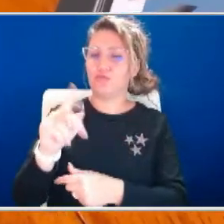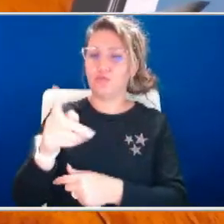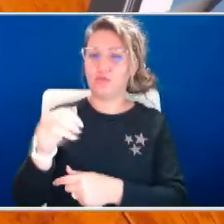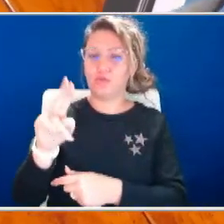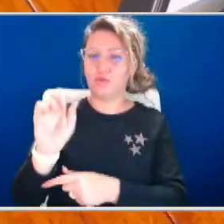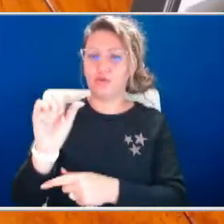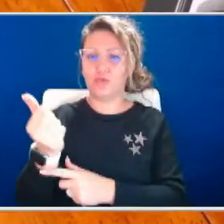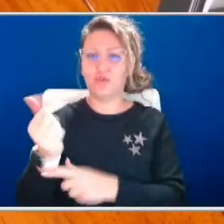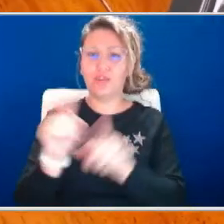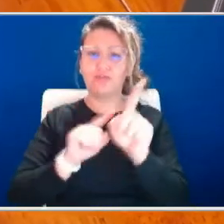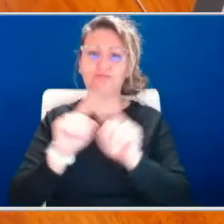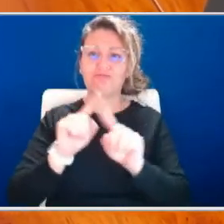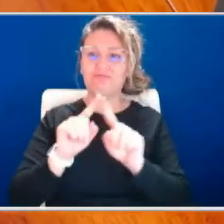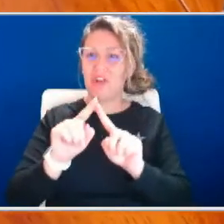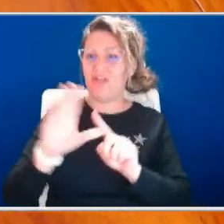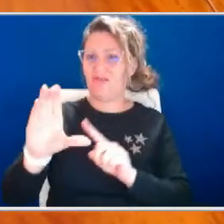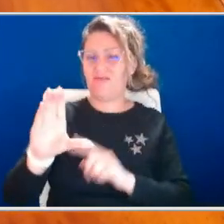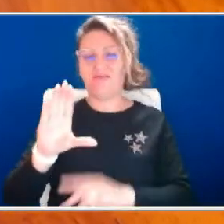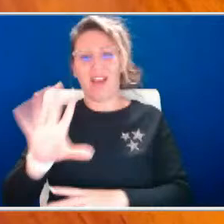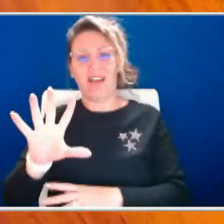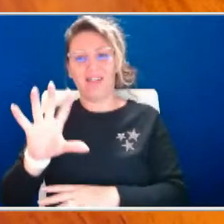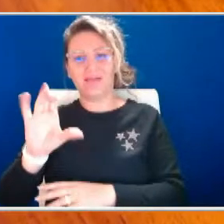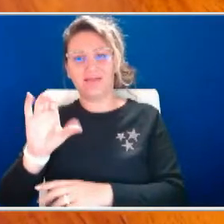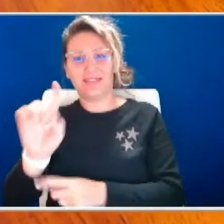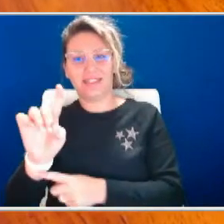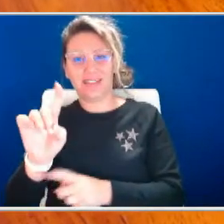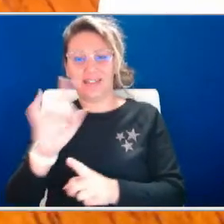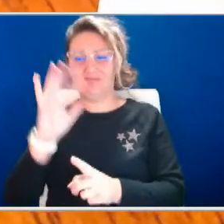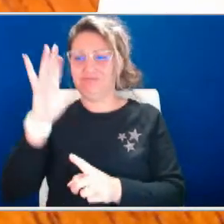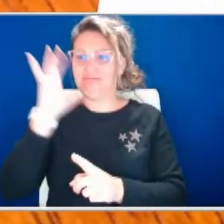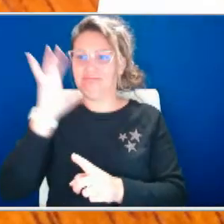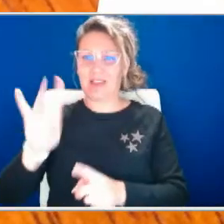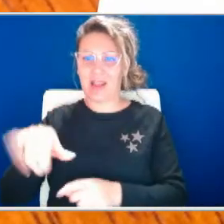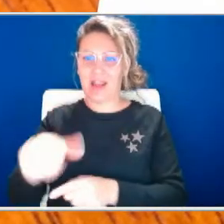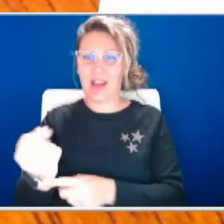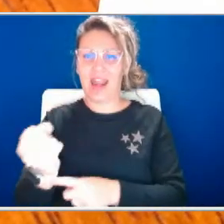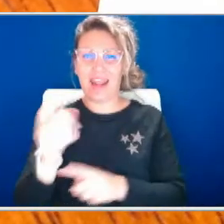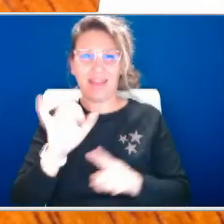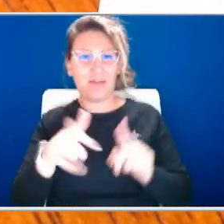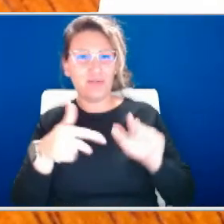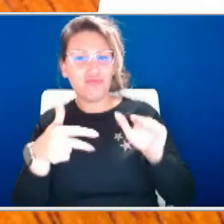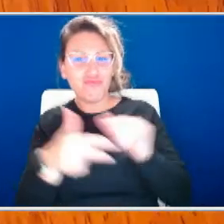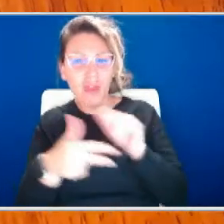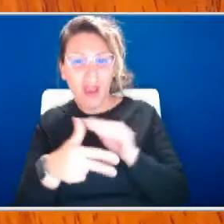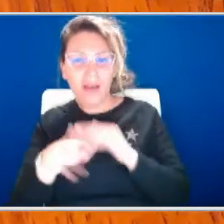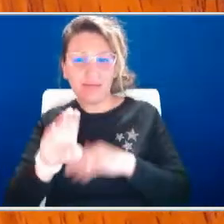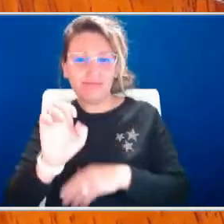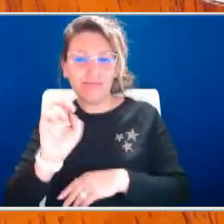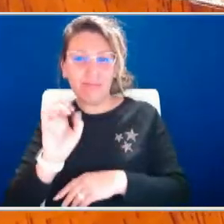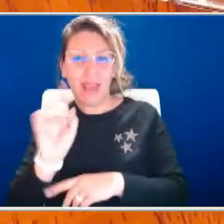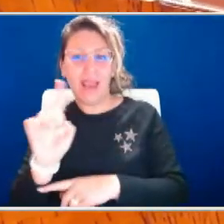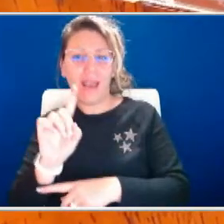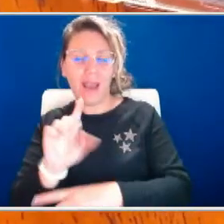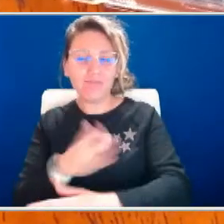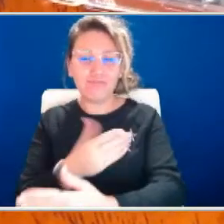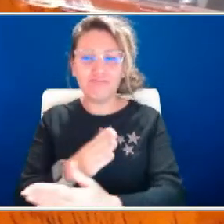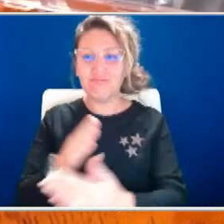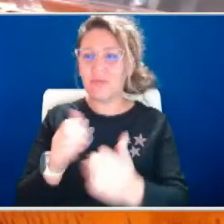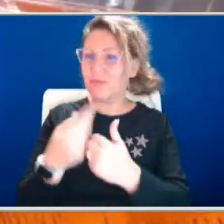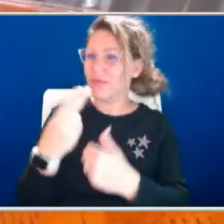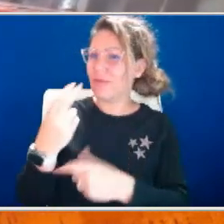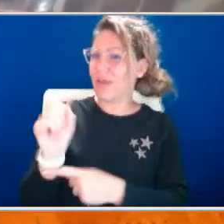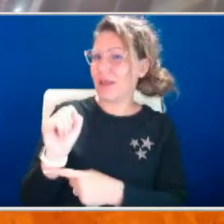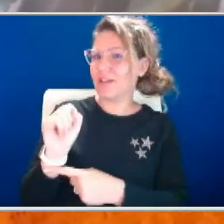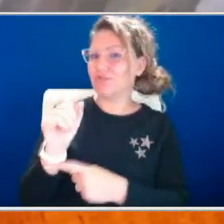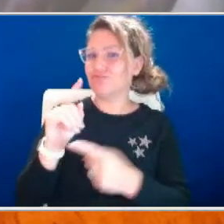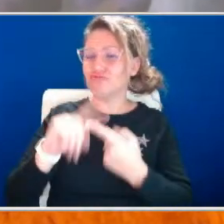80s. What started as the ultimate garage band in Overland Park with some high school friends turned into a full-blown music career.